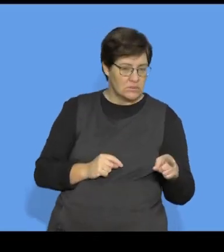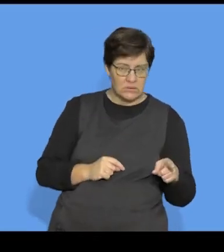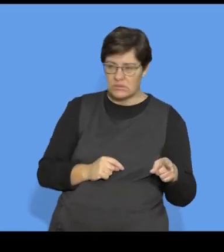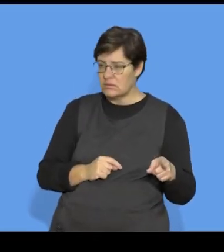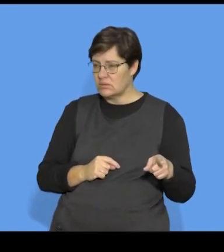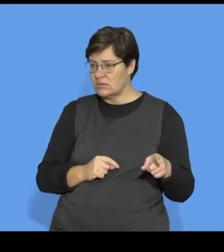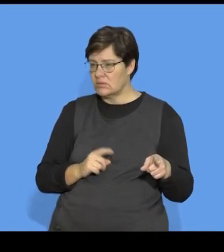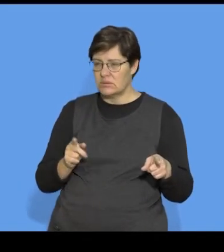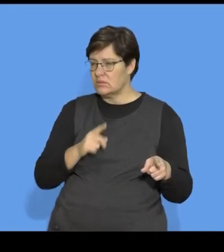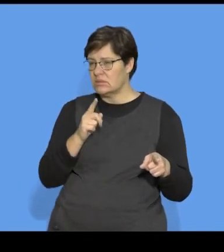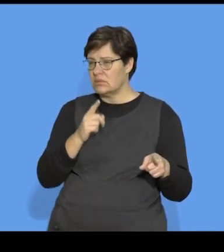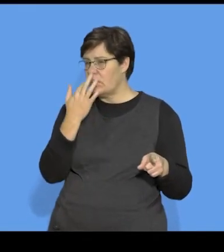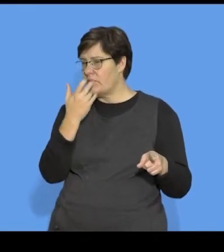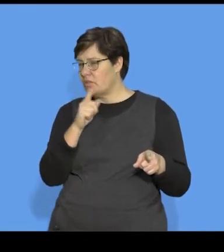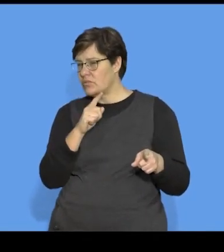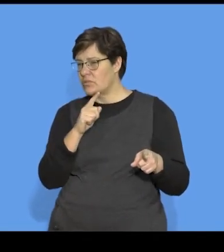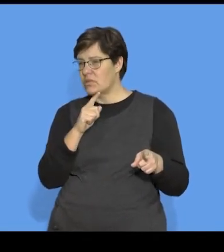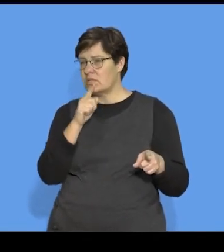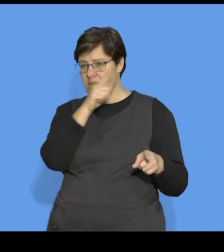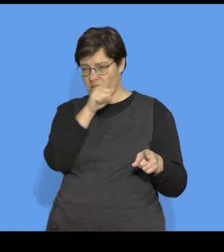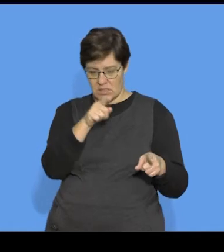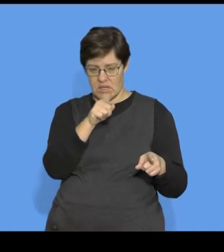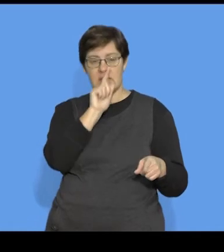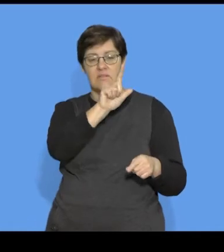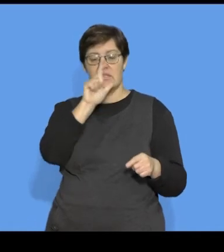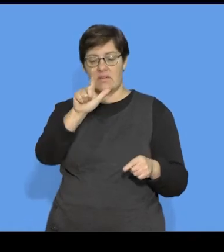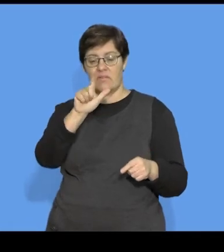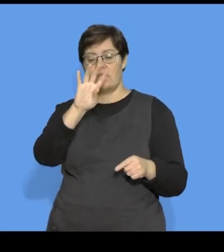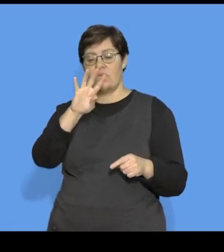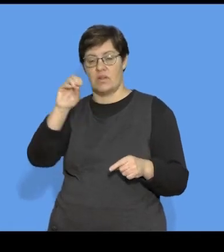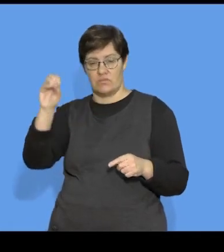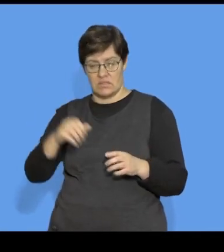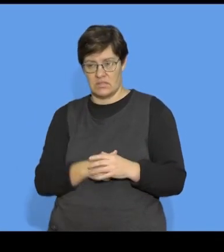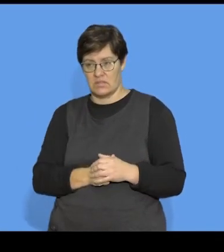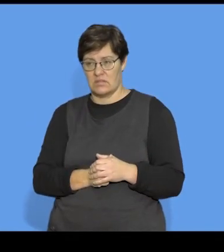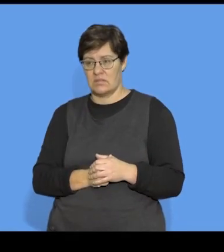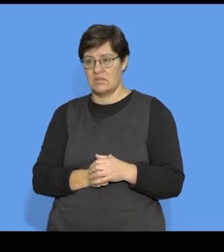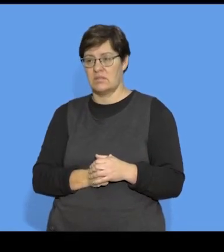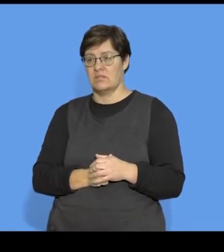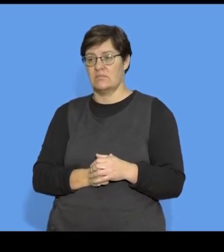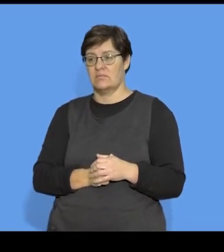Old, let's get the figure for old. We worked it out. Old was the